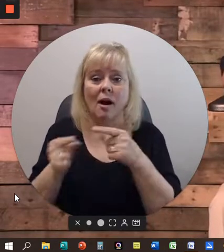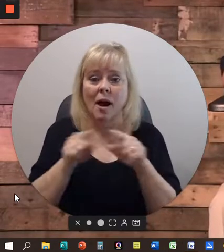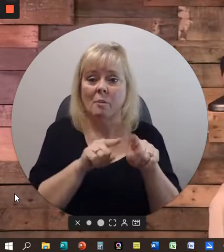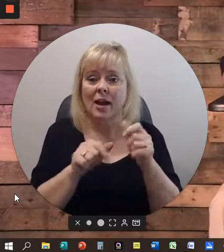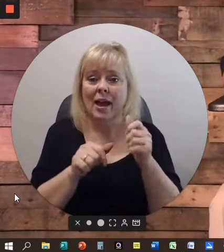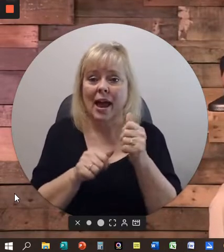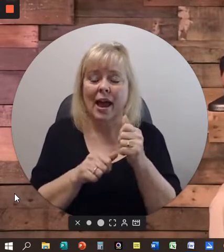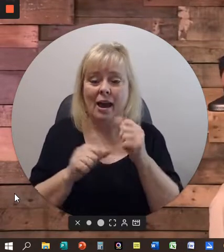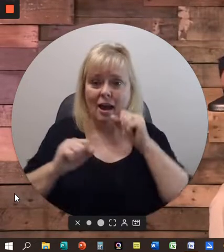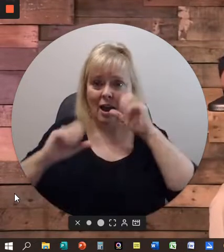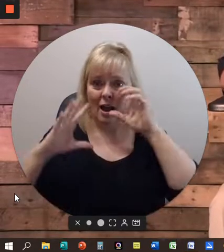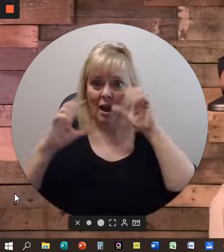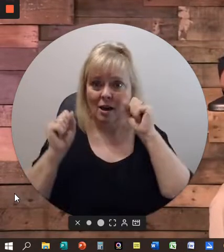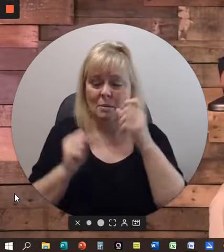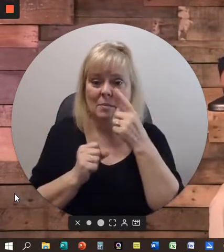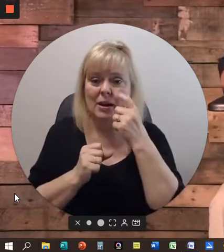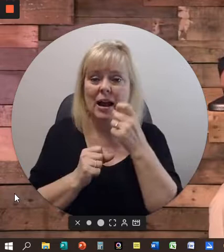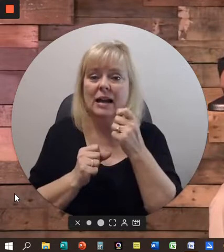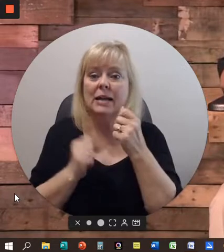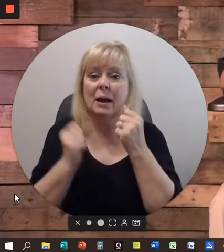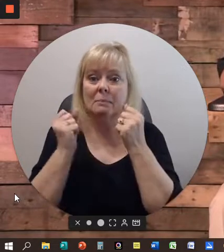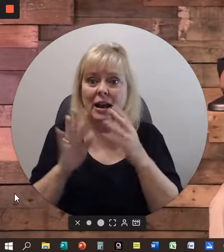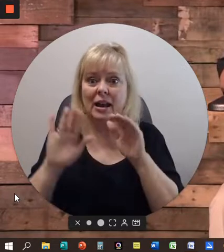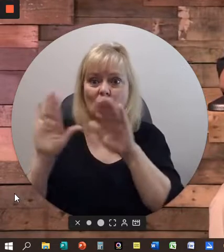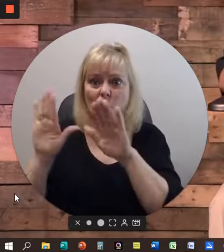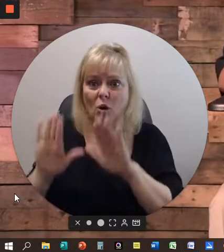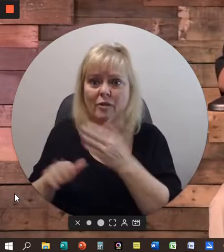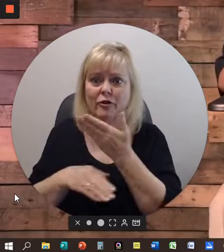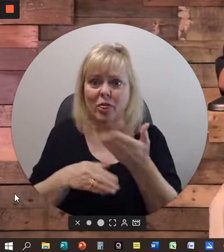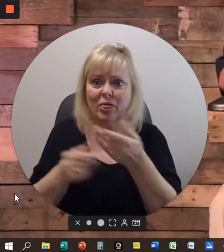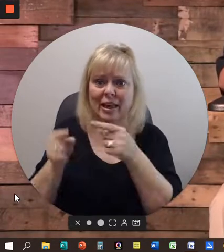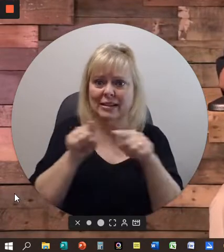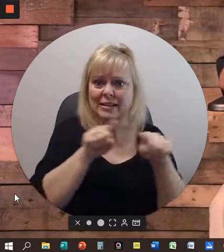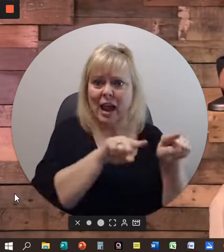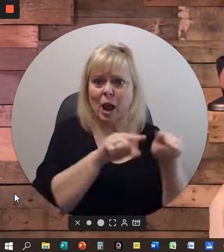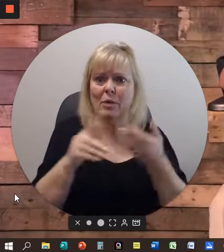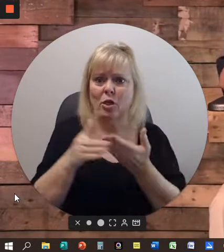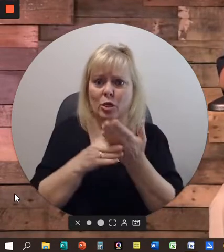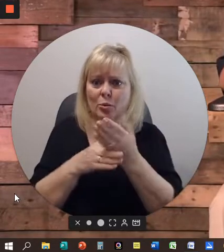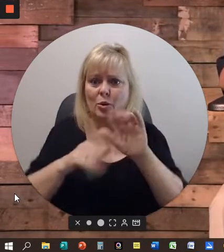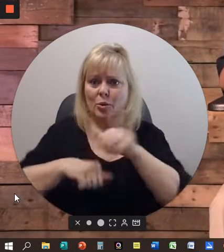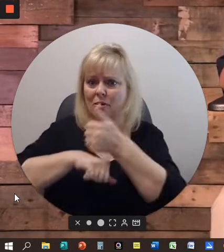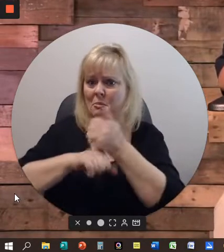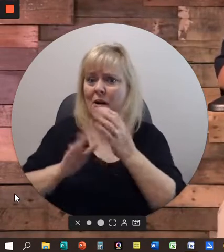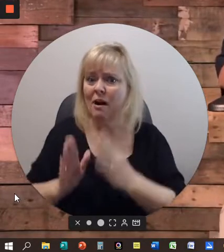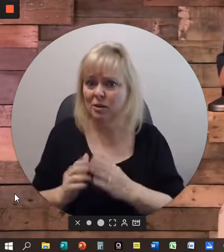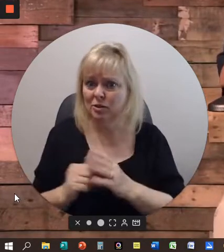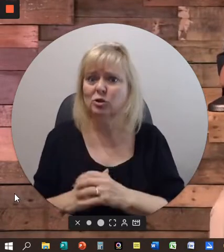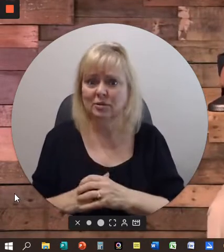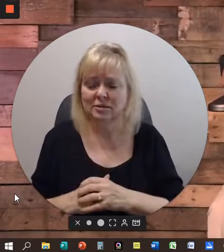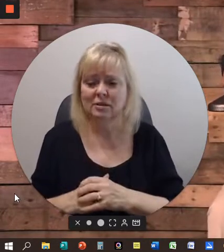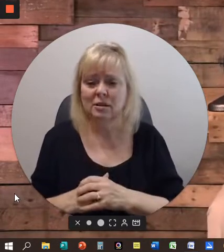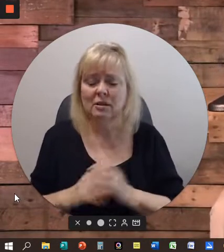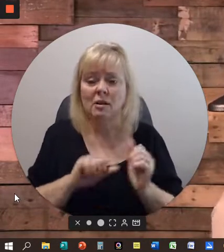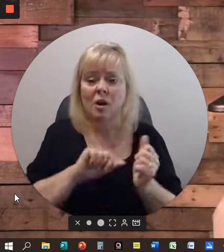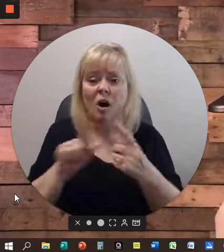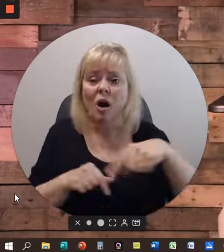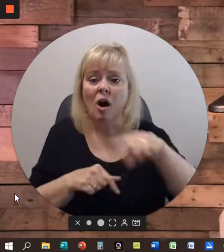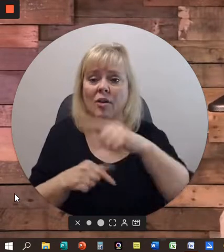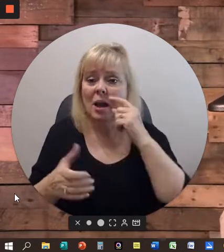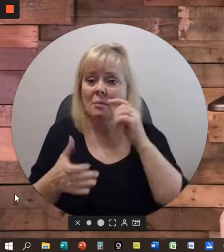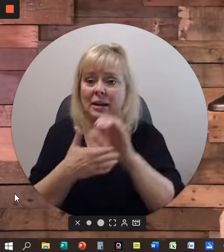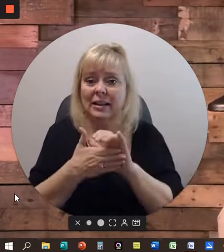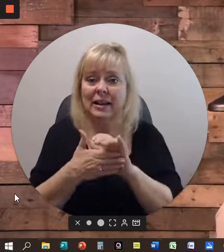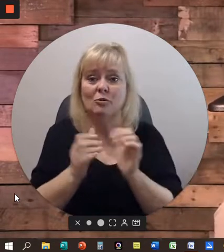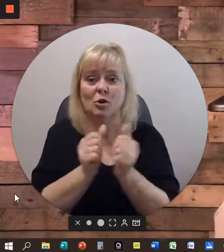many wonders and signs were being done through the apostles. All who believed were together and had all